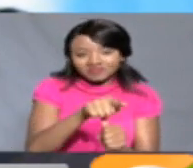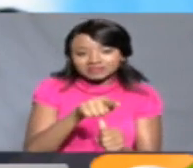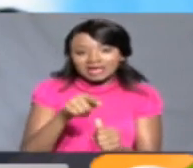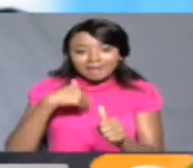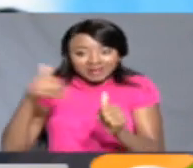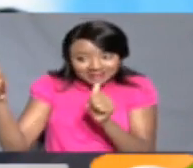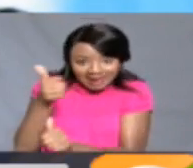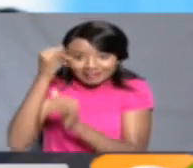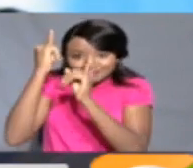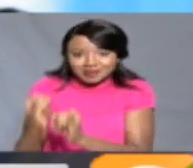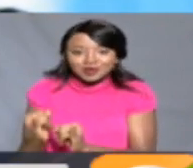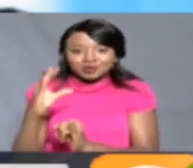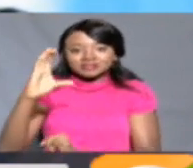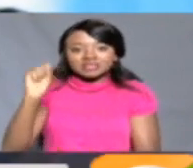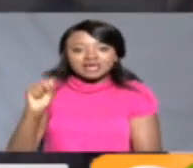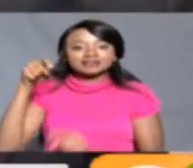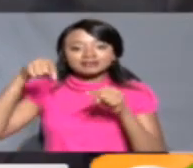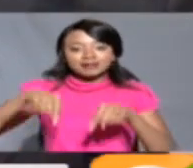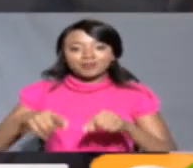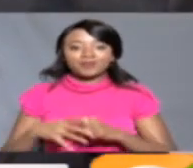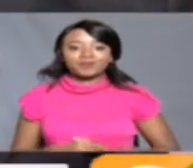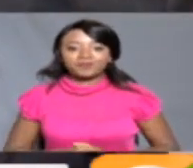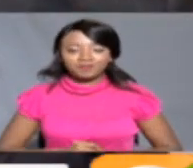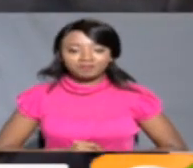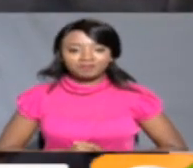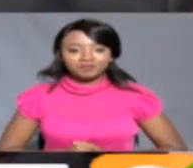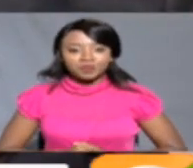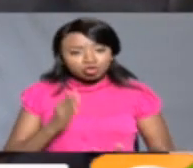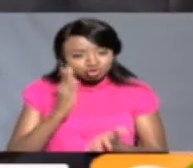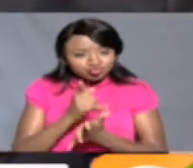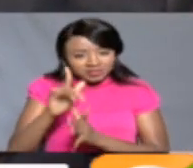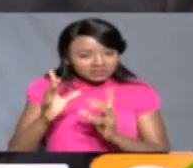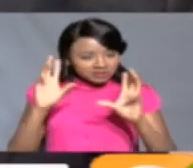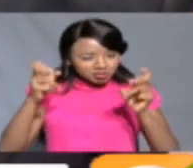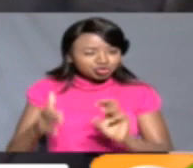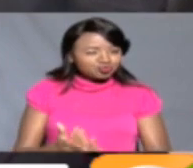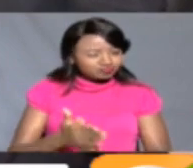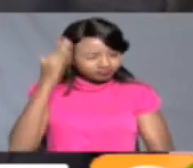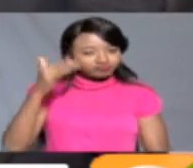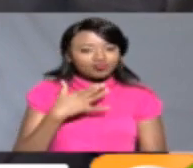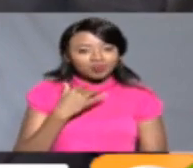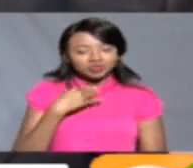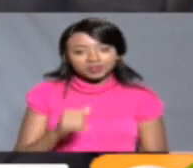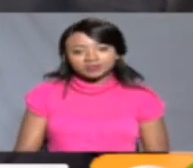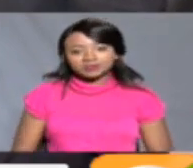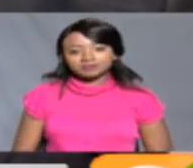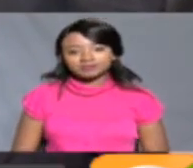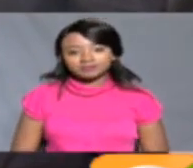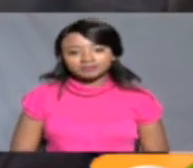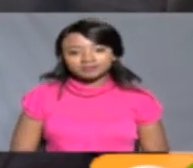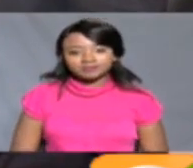CS, will cross this bridge. This is an urgent issue for us. Makori Ongechi, Citizen TV, Nairobi.